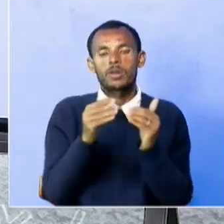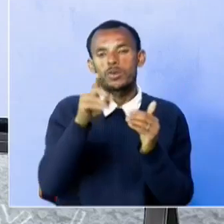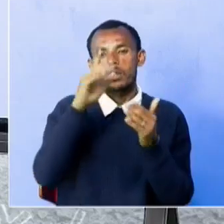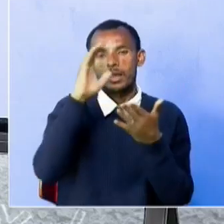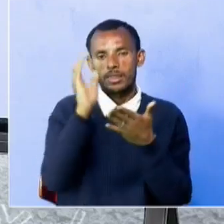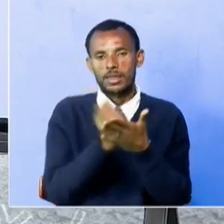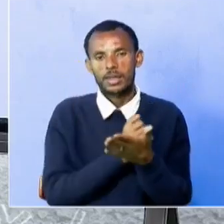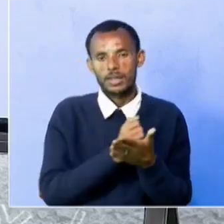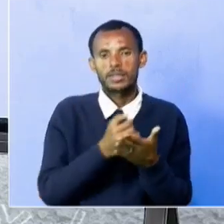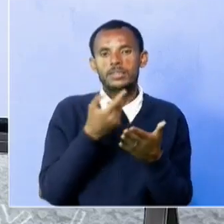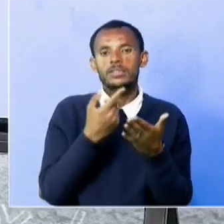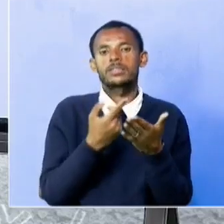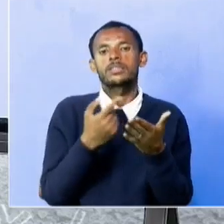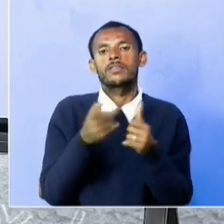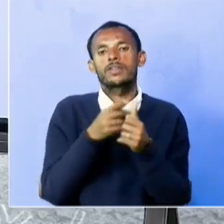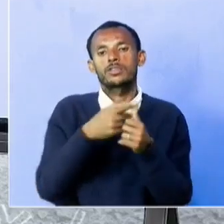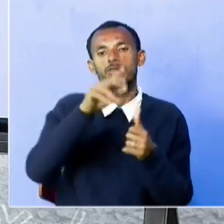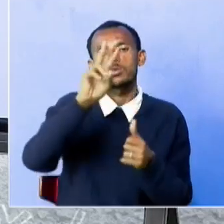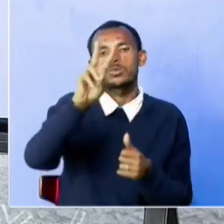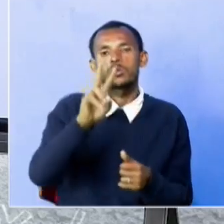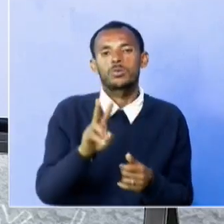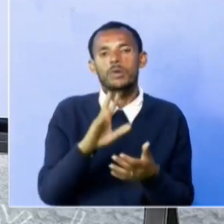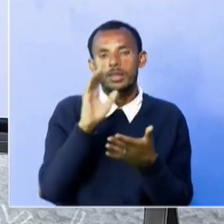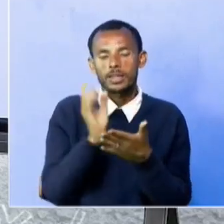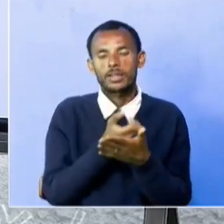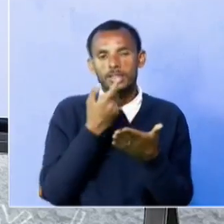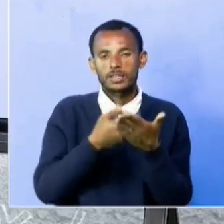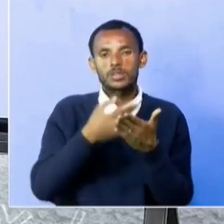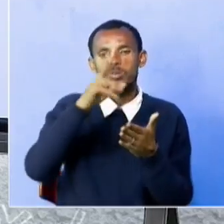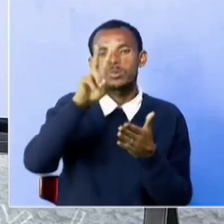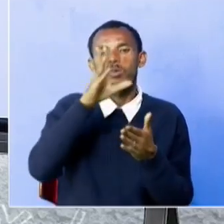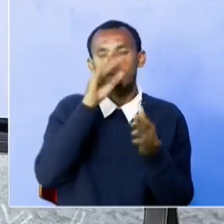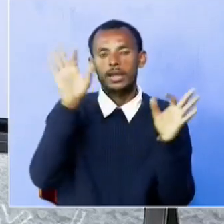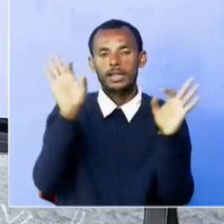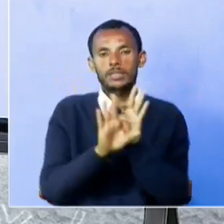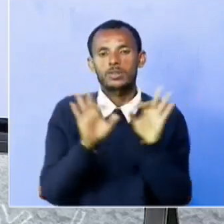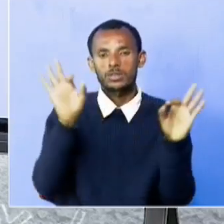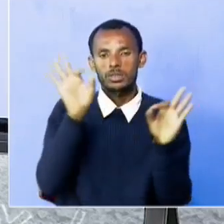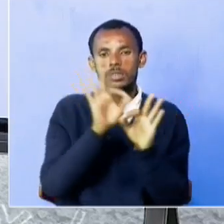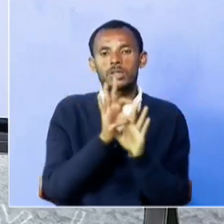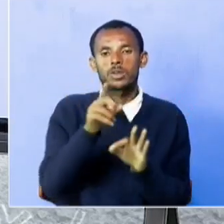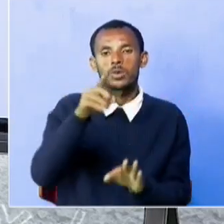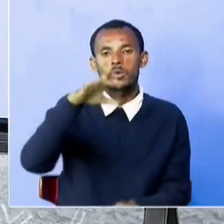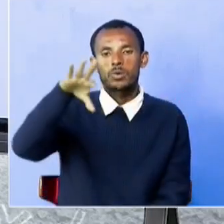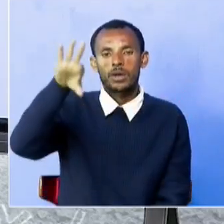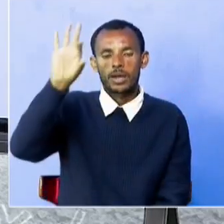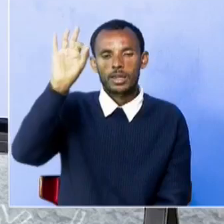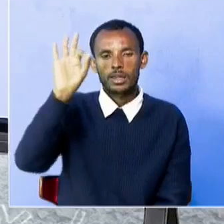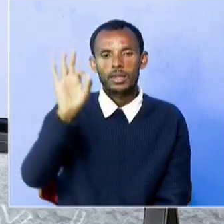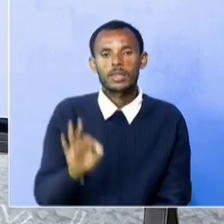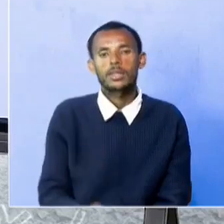take these two. Now, by taking these two and crisscrossing, you will get